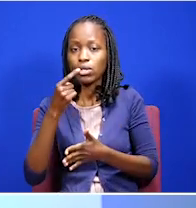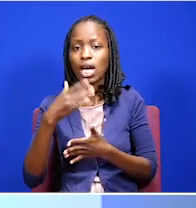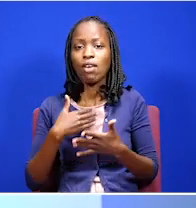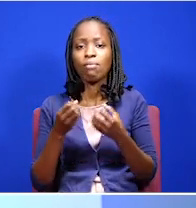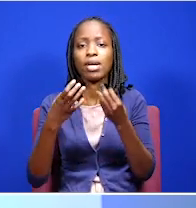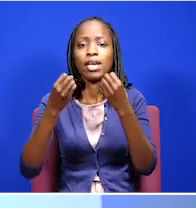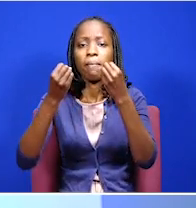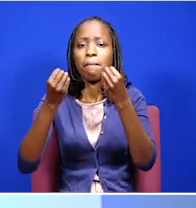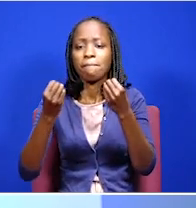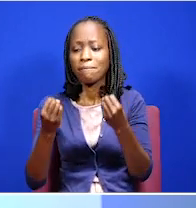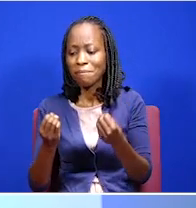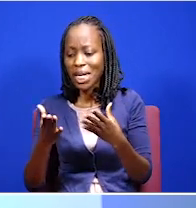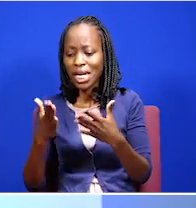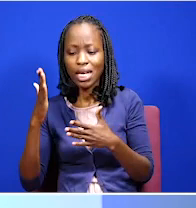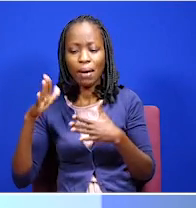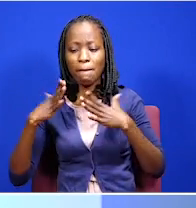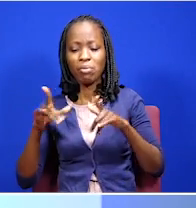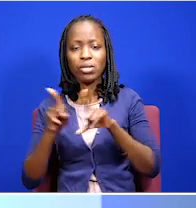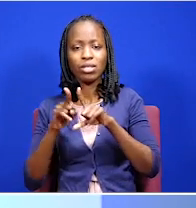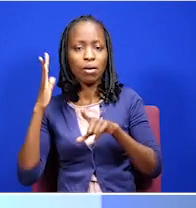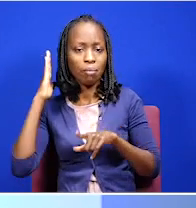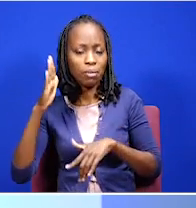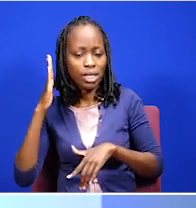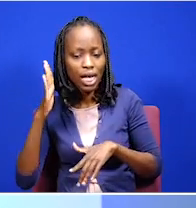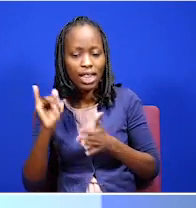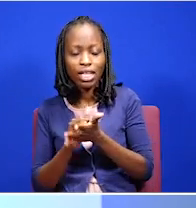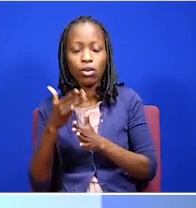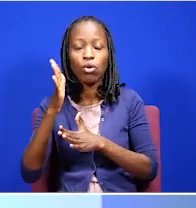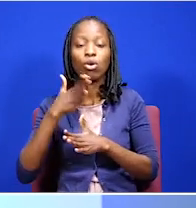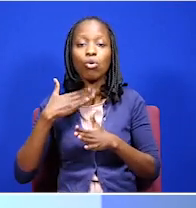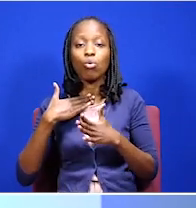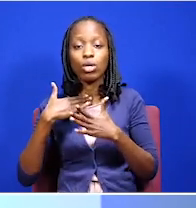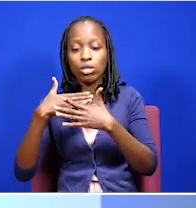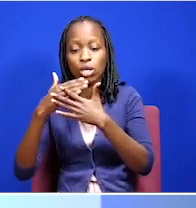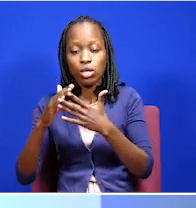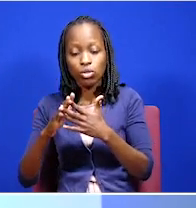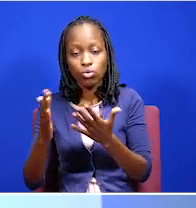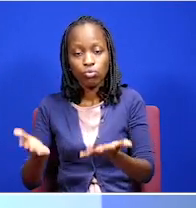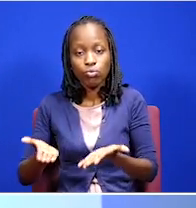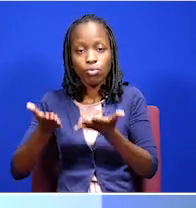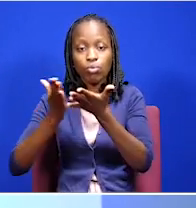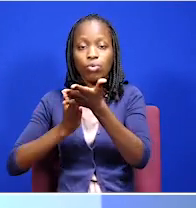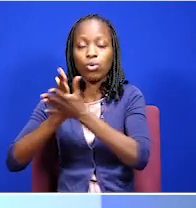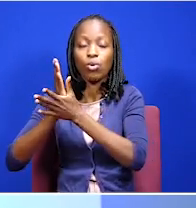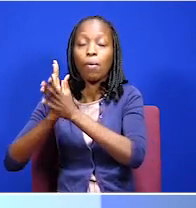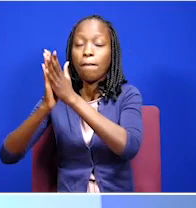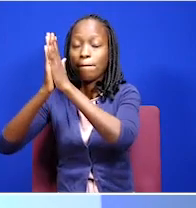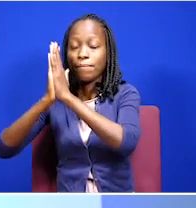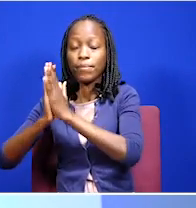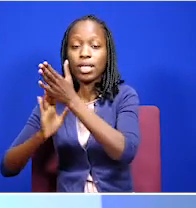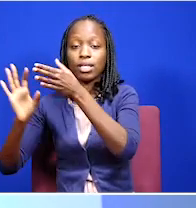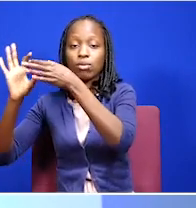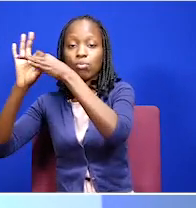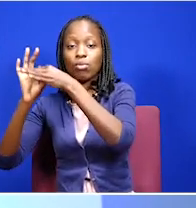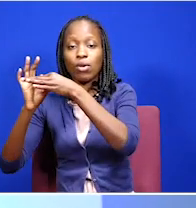God wants to raise through prayer as you connect. He prayed for Peter. He is praying